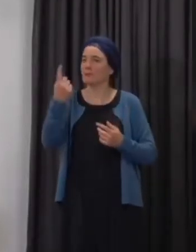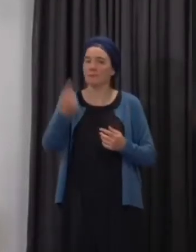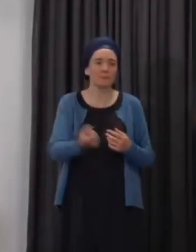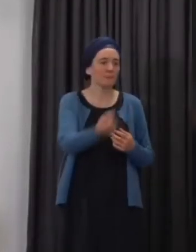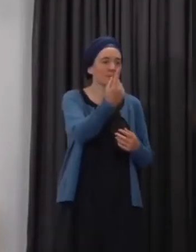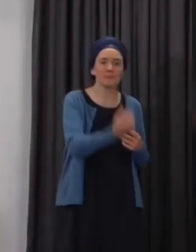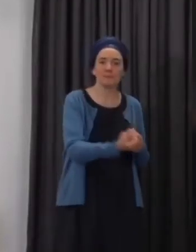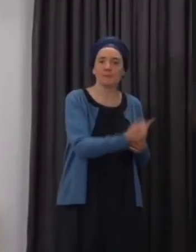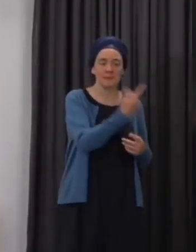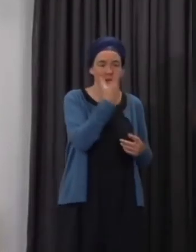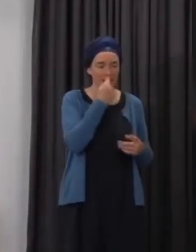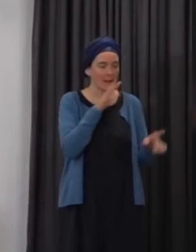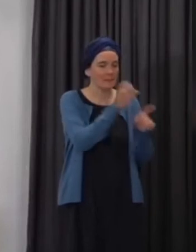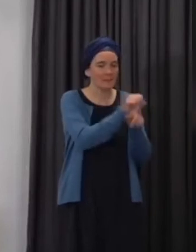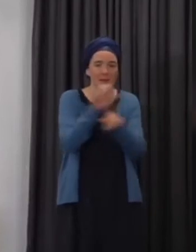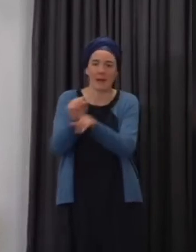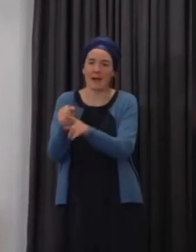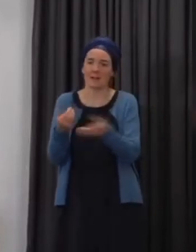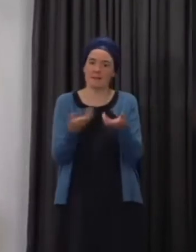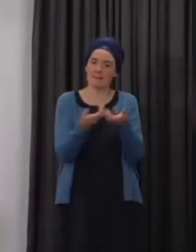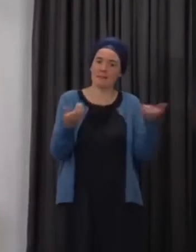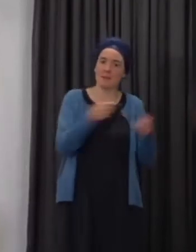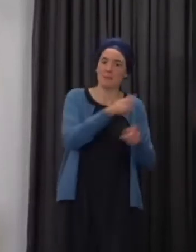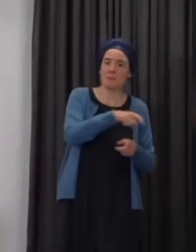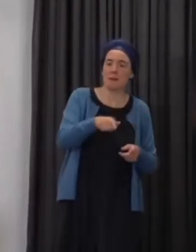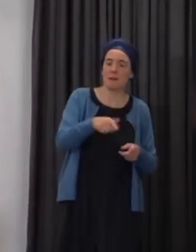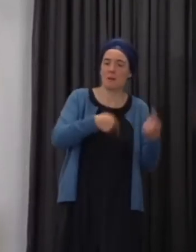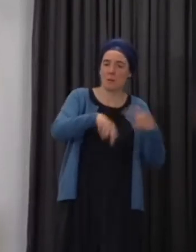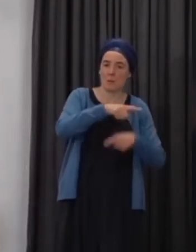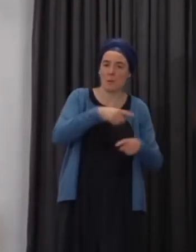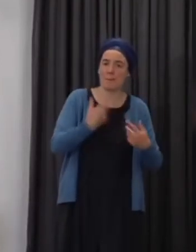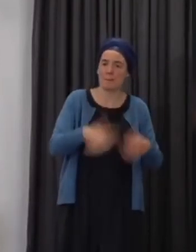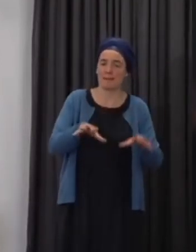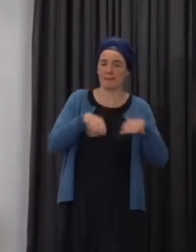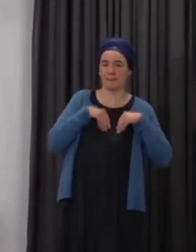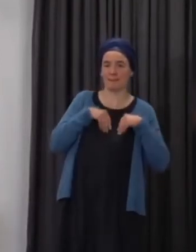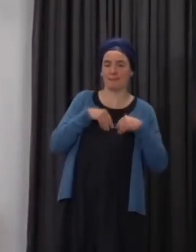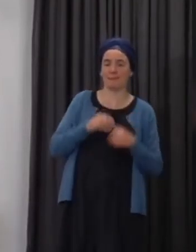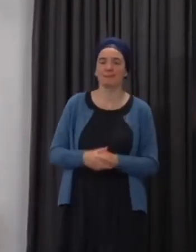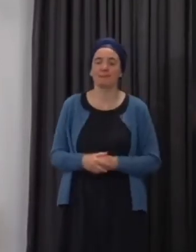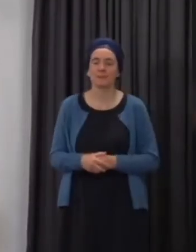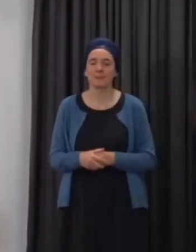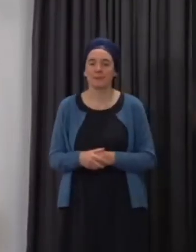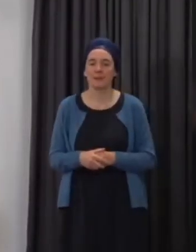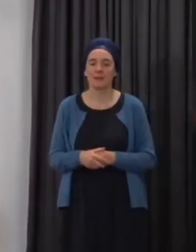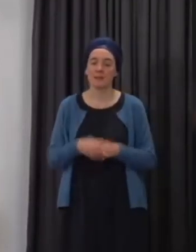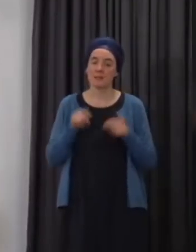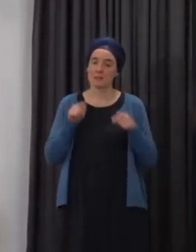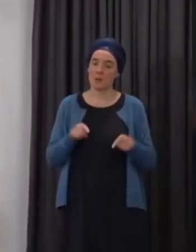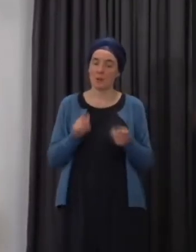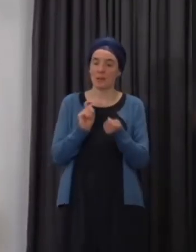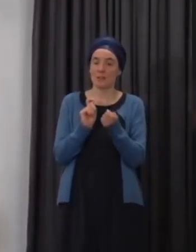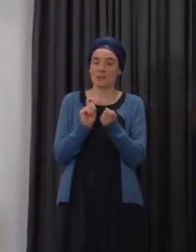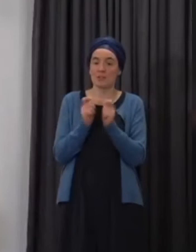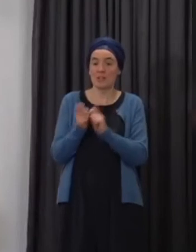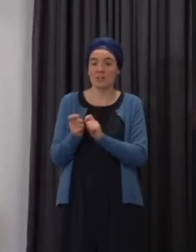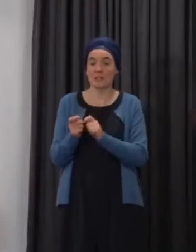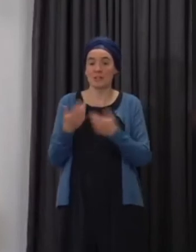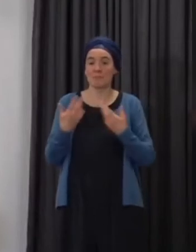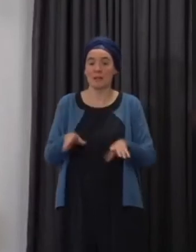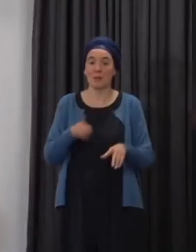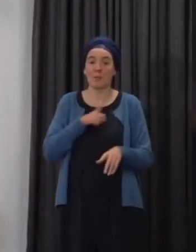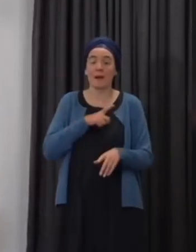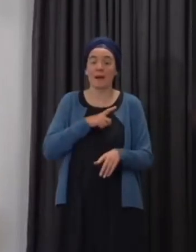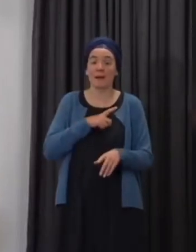people who become infected. The changes follow new advice from the four chief medical officers across the